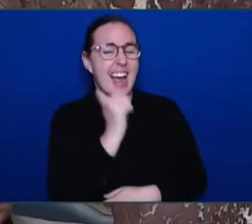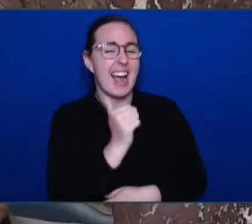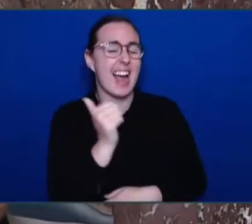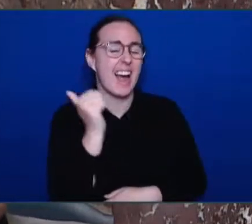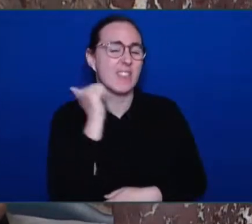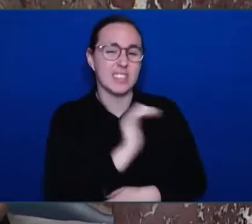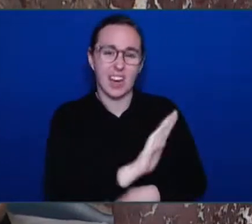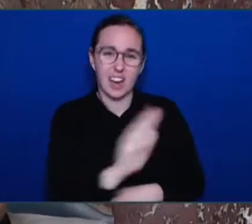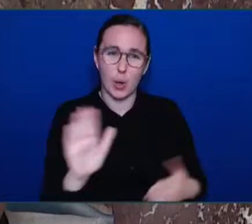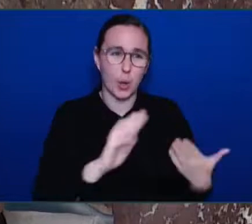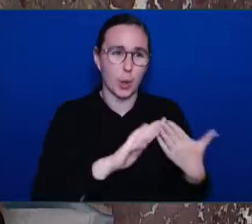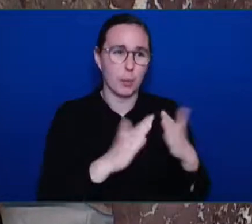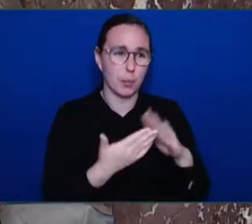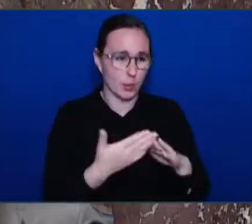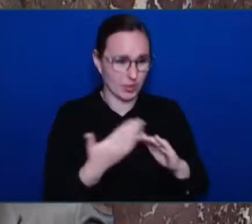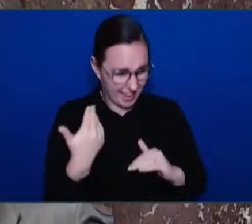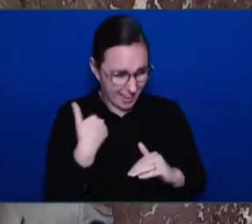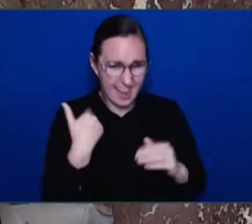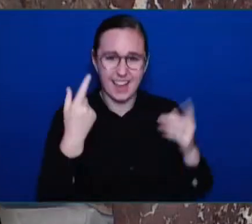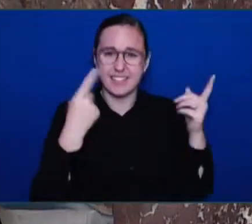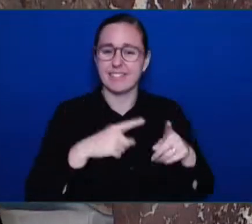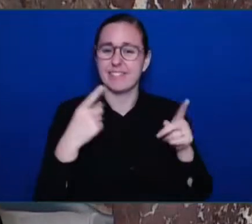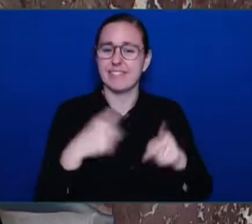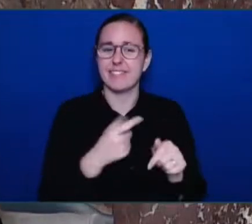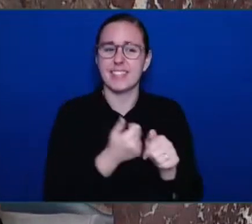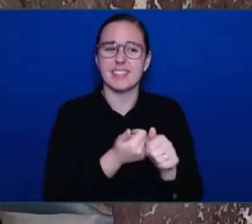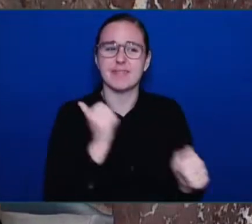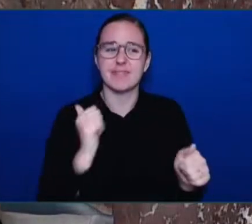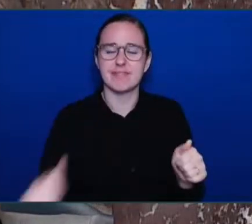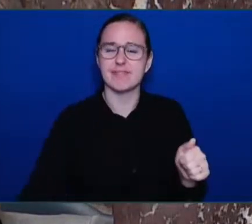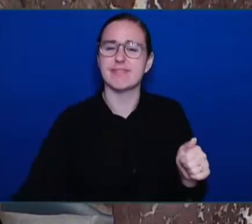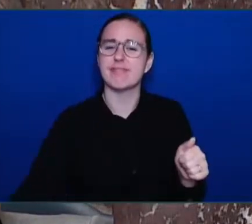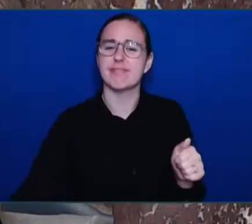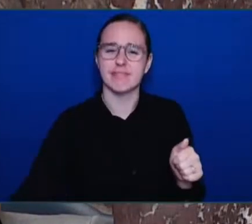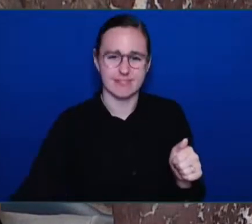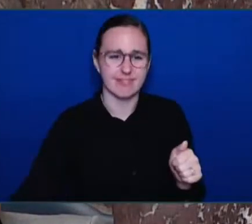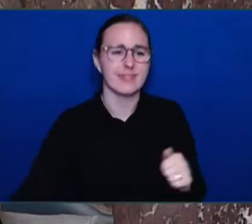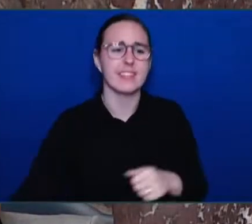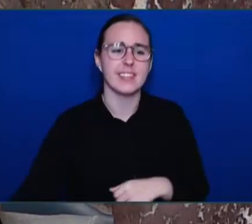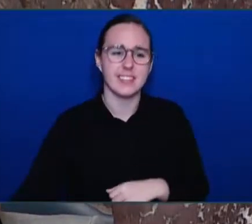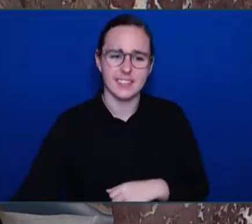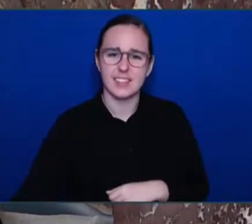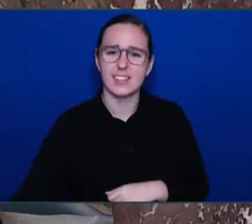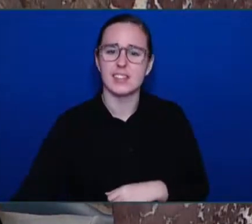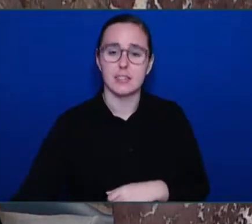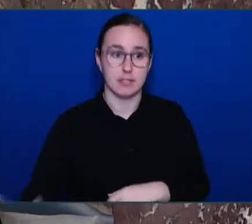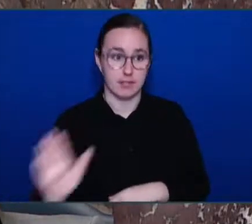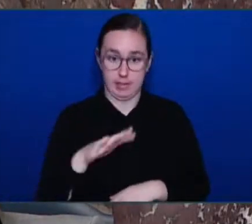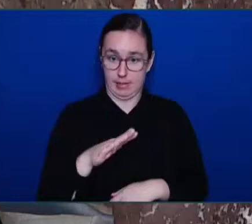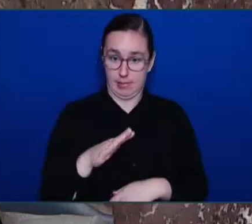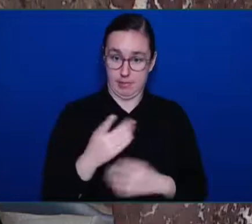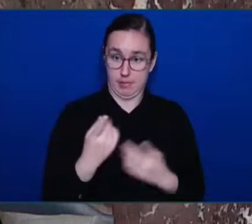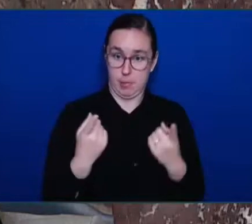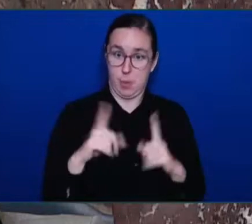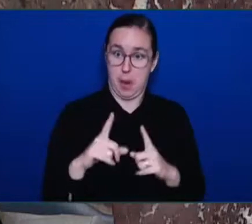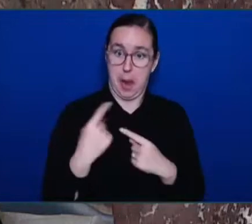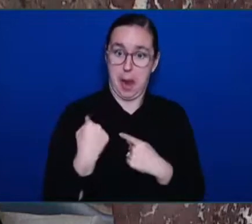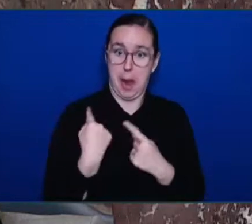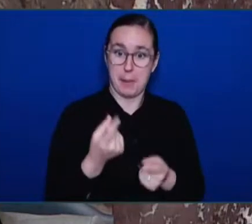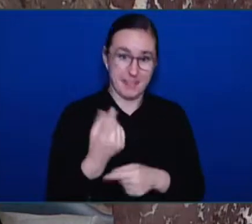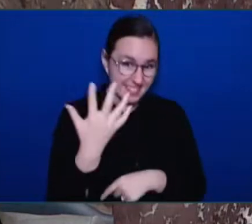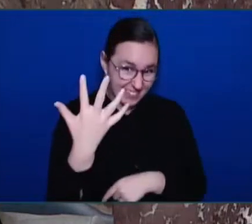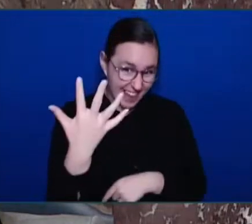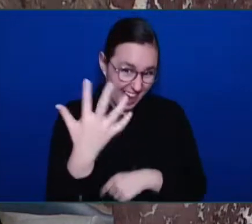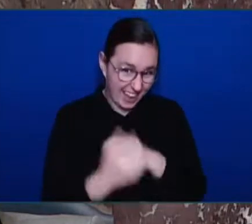The fact of the matter is, after 5 years of the former Attorney General's catch and release program, we've got chaos